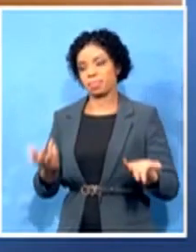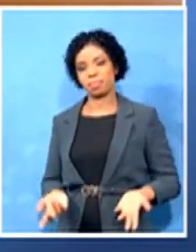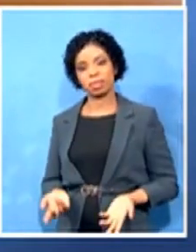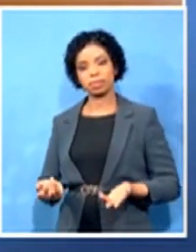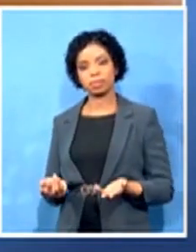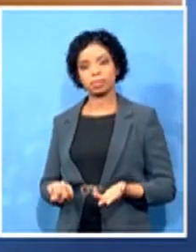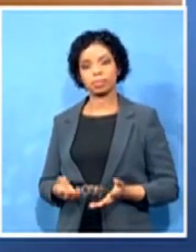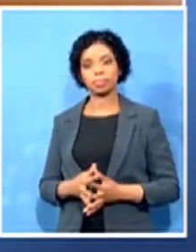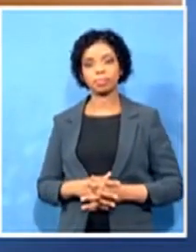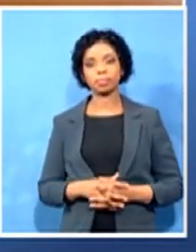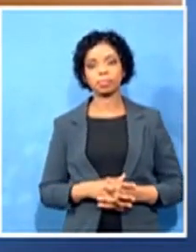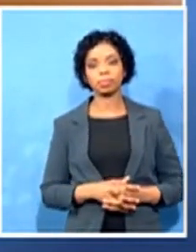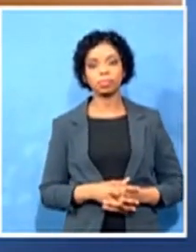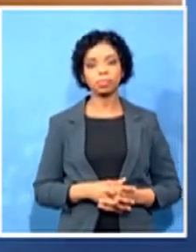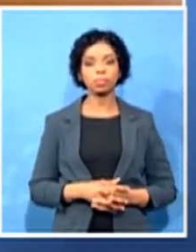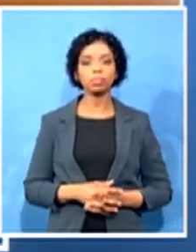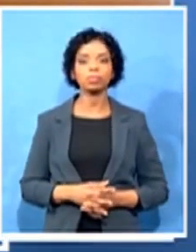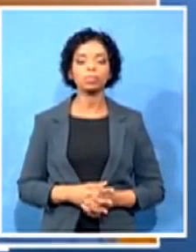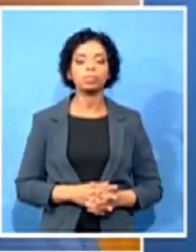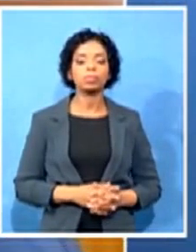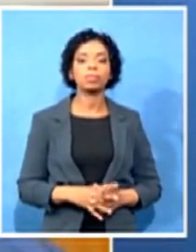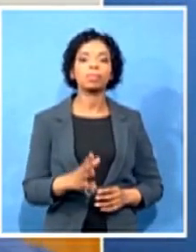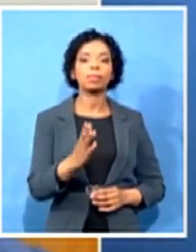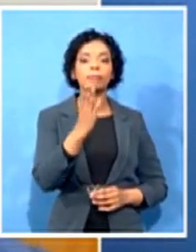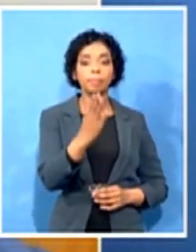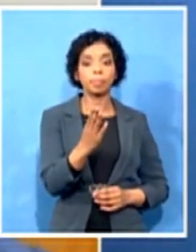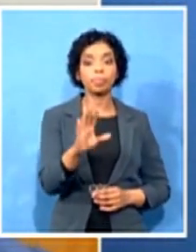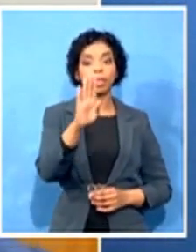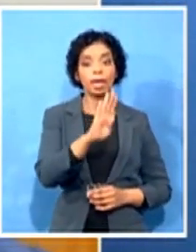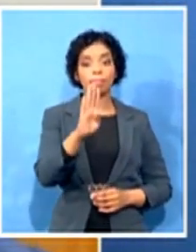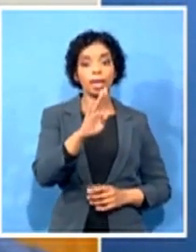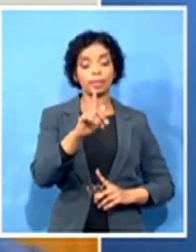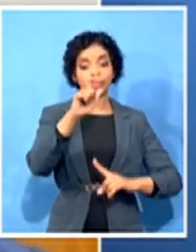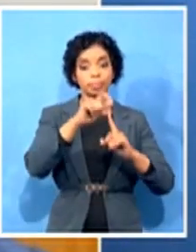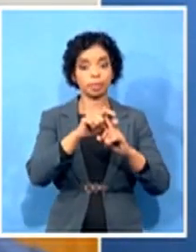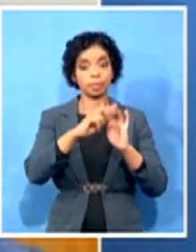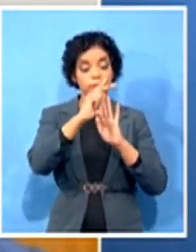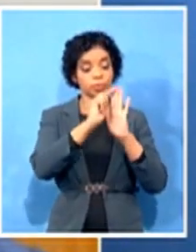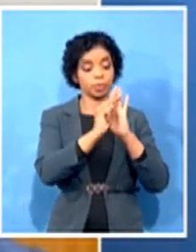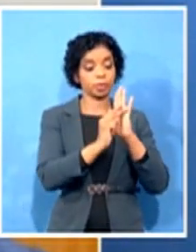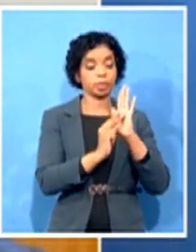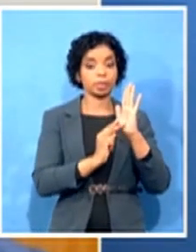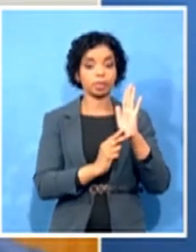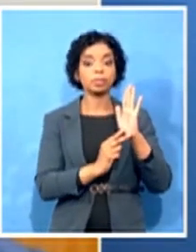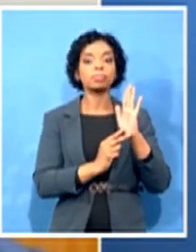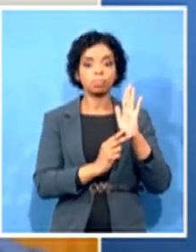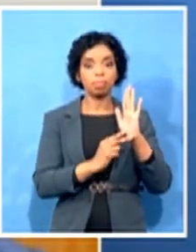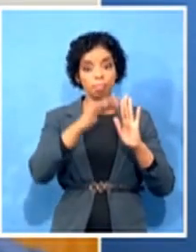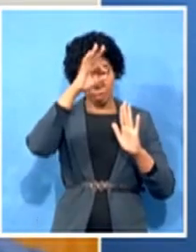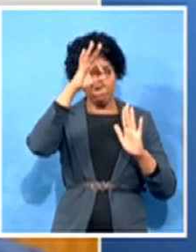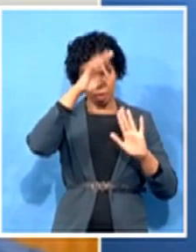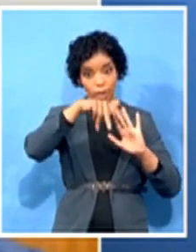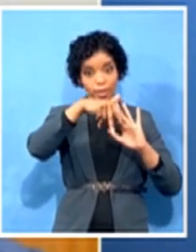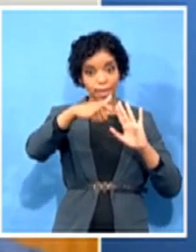Blaine, if one looks at the Police Act, and that is applicable to our law enforcement agencies, they are not allowed to